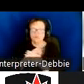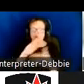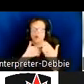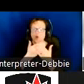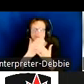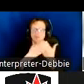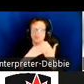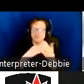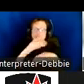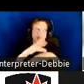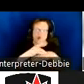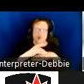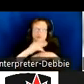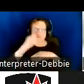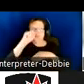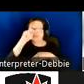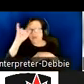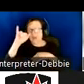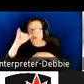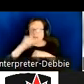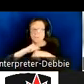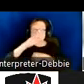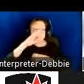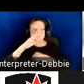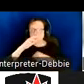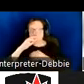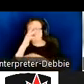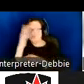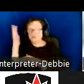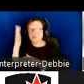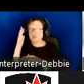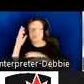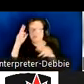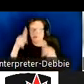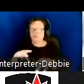earth, sky, mountains, trees, person. Taktan mode.